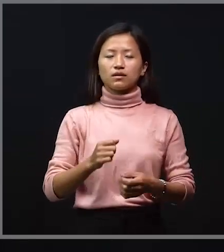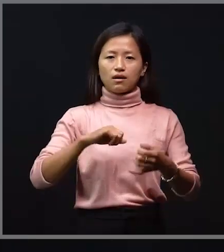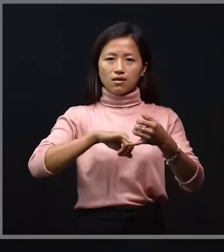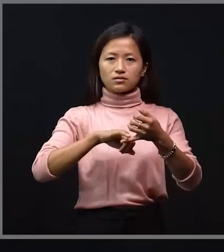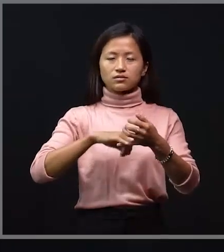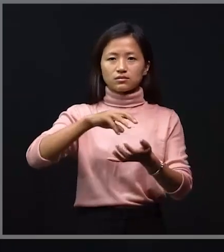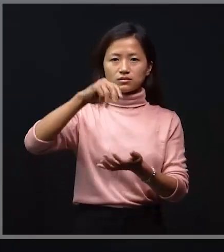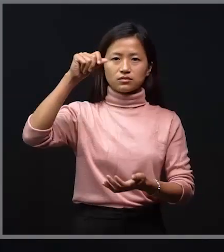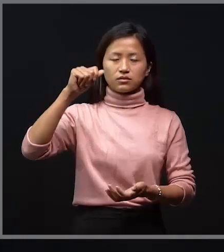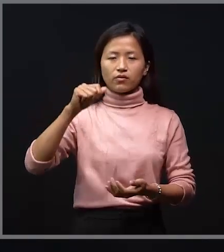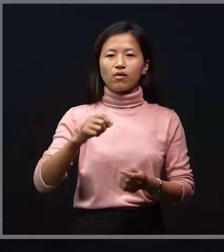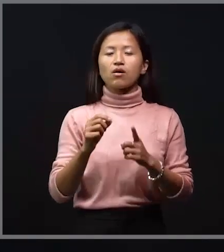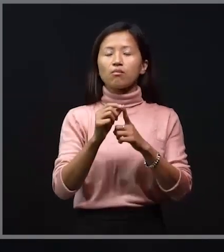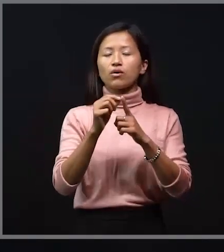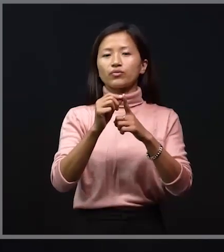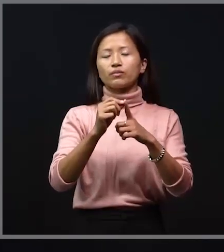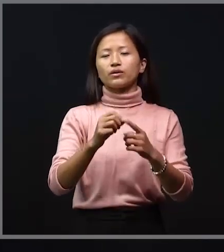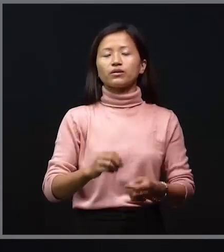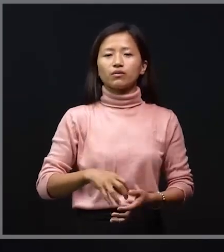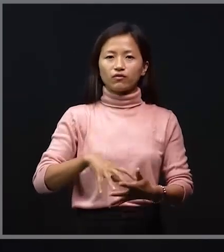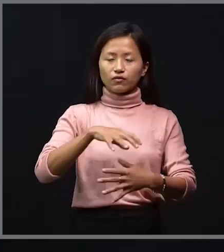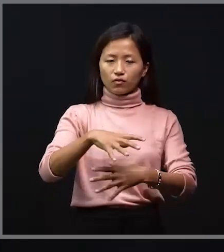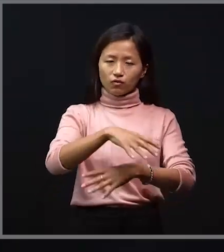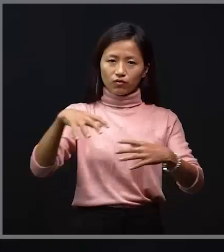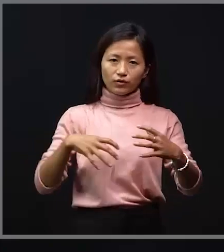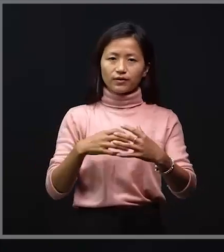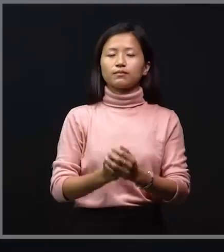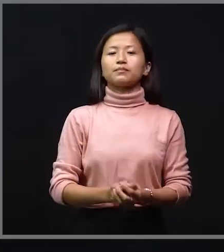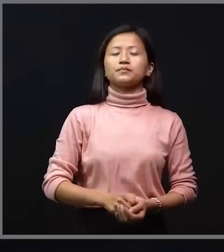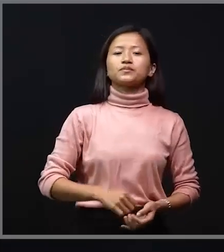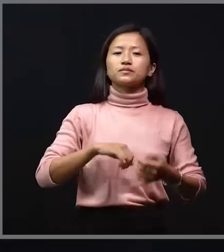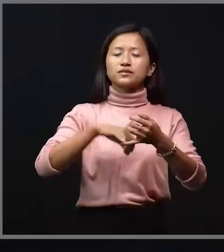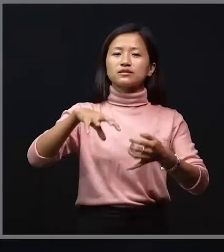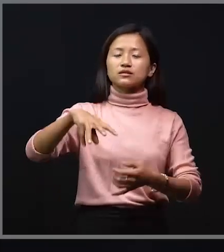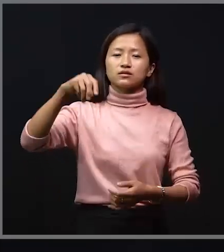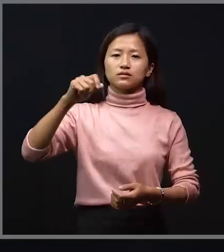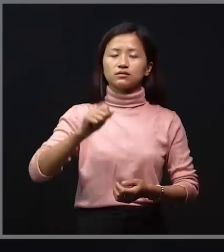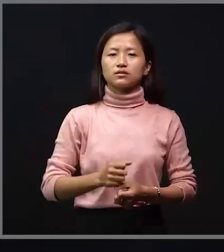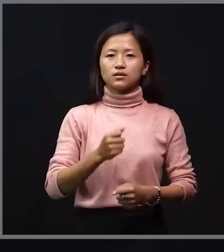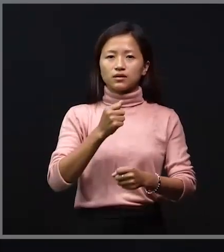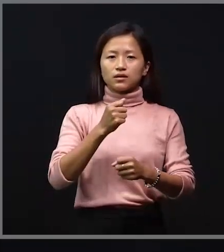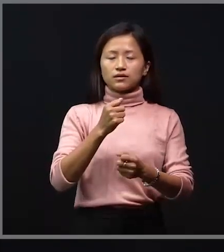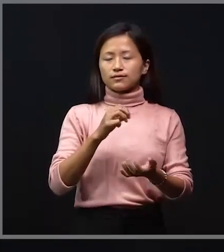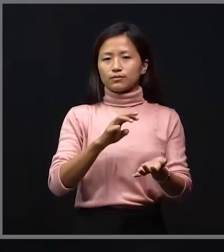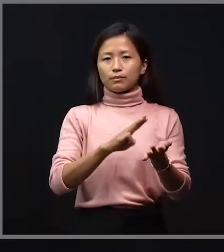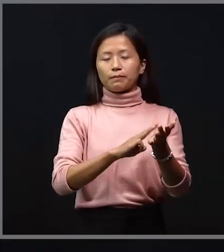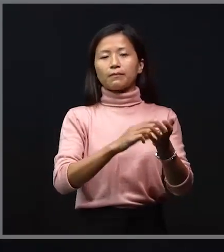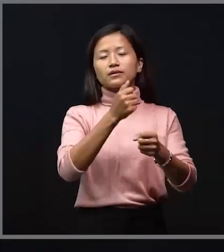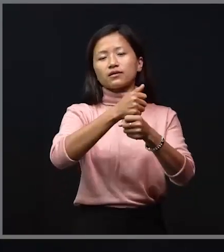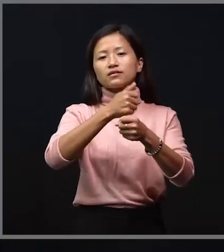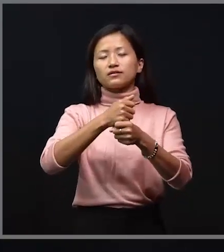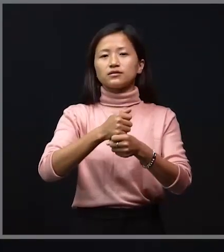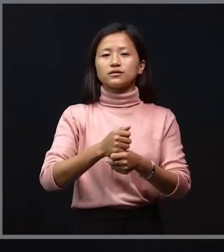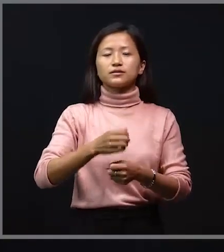they took over the monopoly over the production of salt, and so because of this, Gandhiji started this